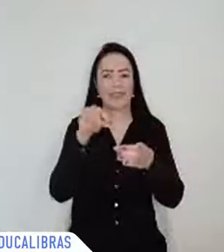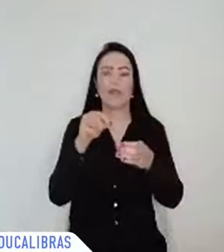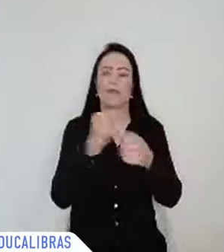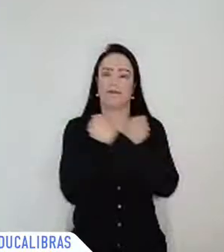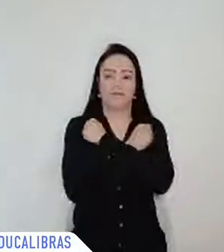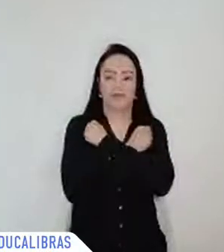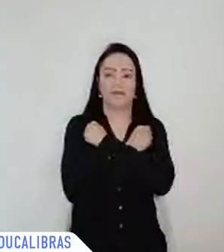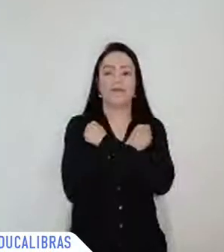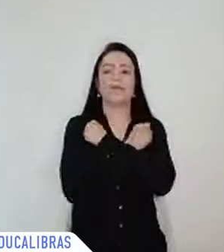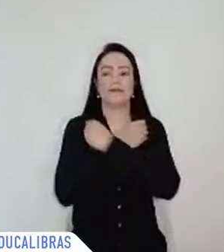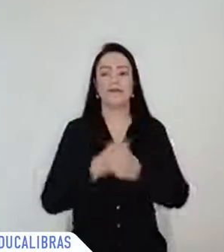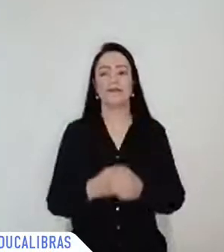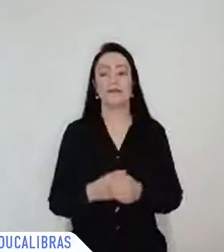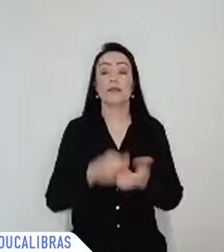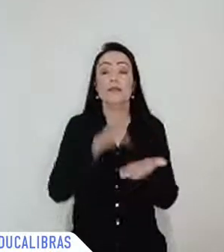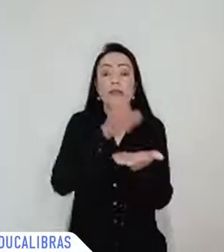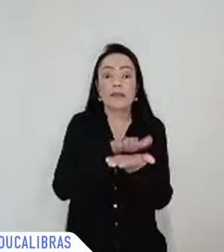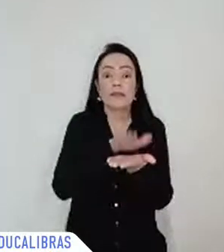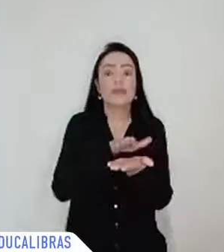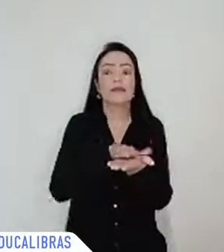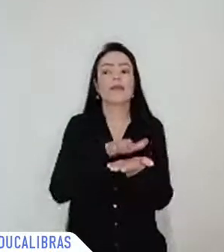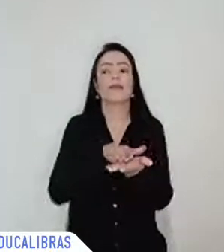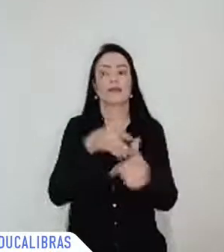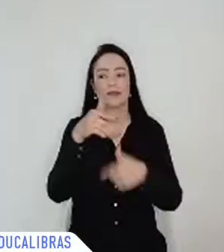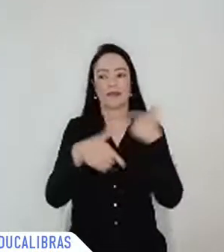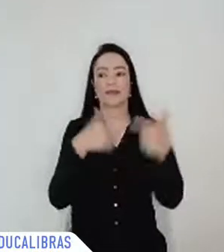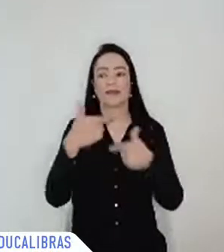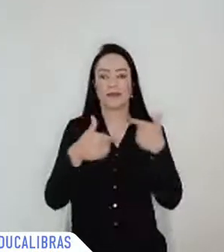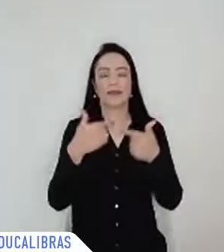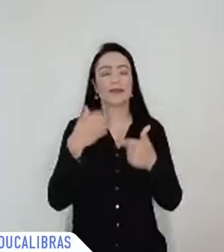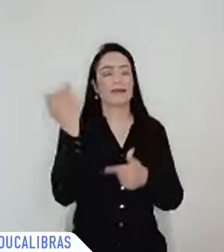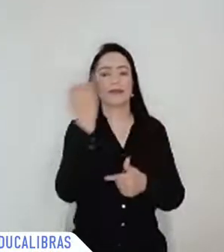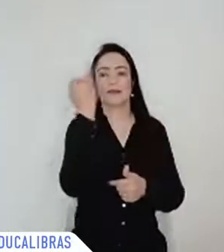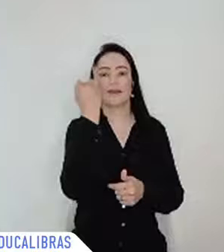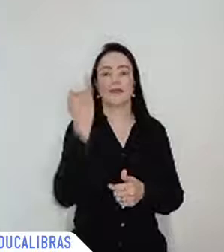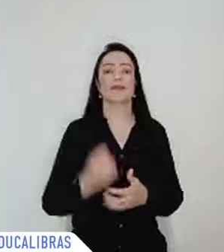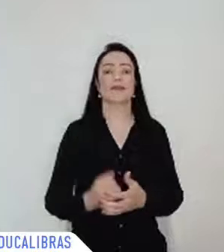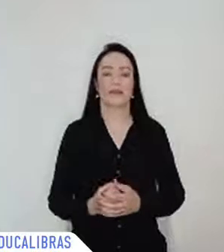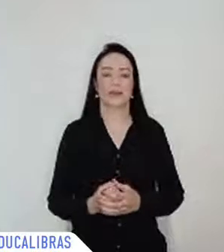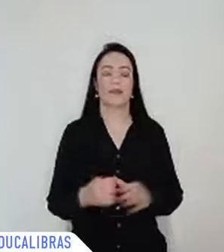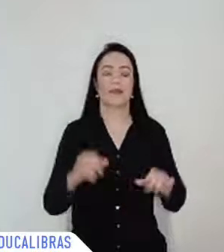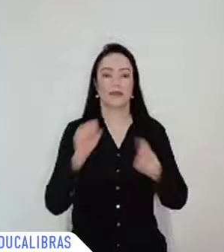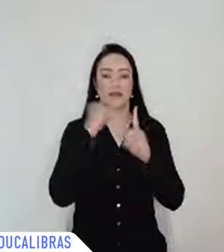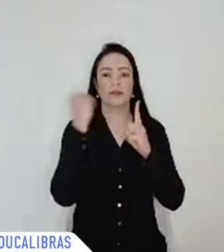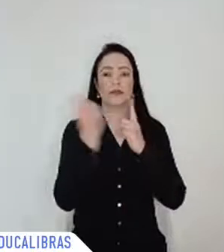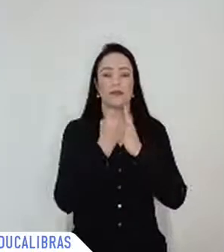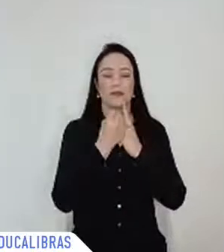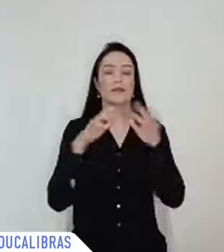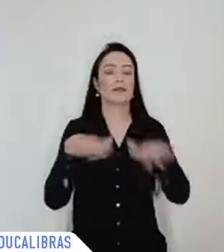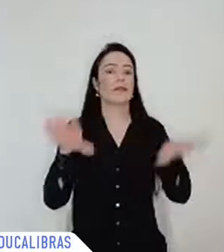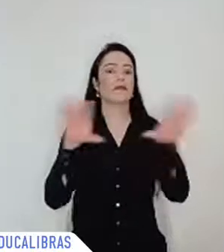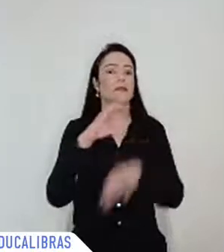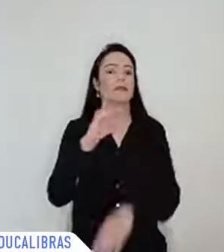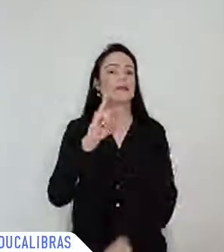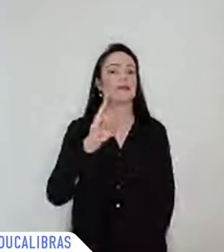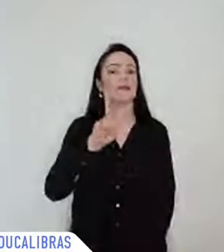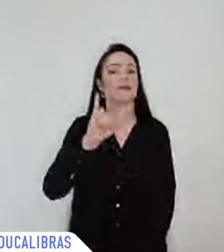Ilona, great hello to all of you, and congratulations on your work that is